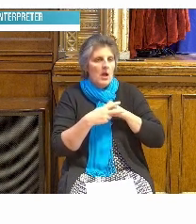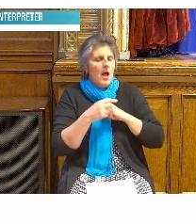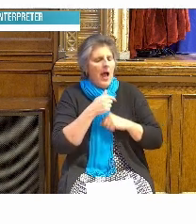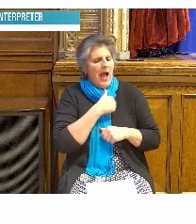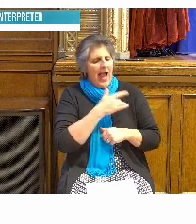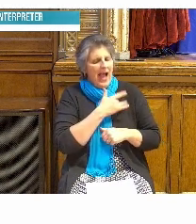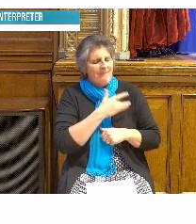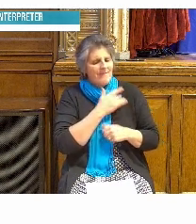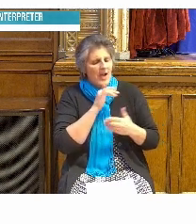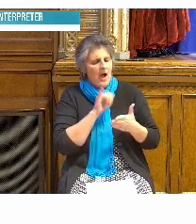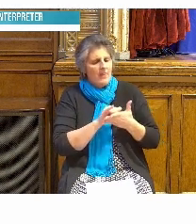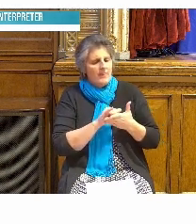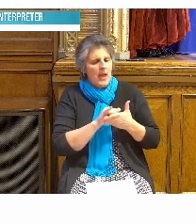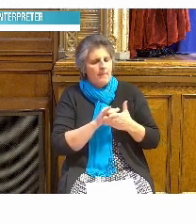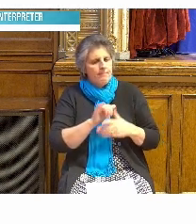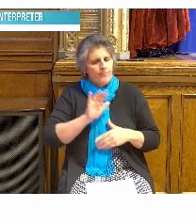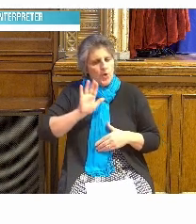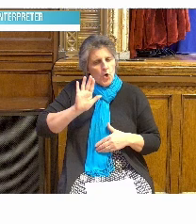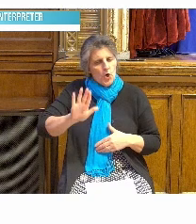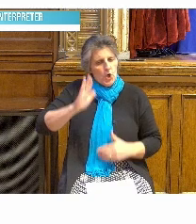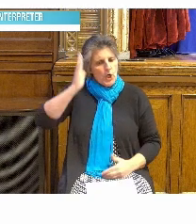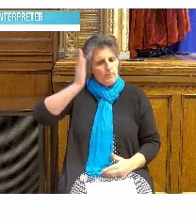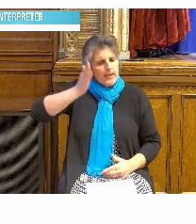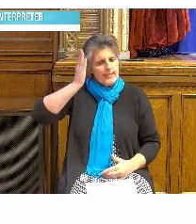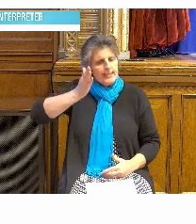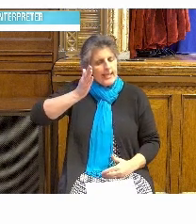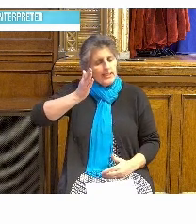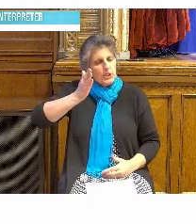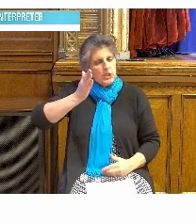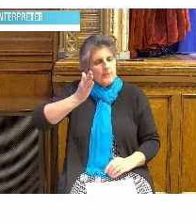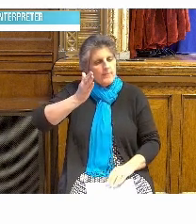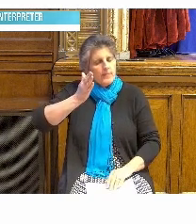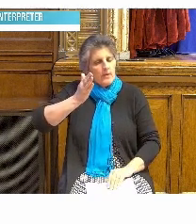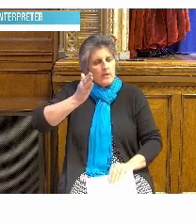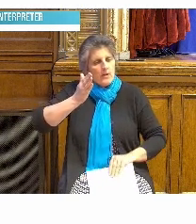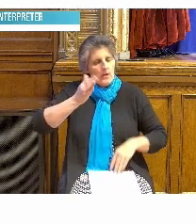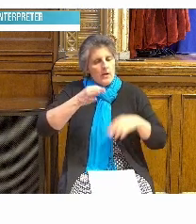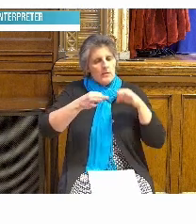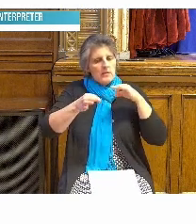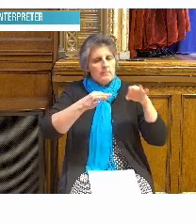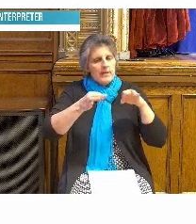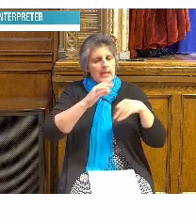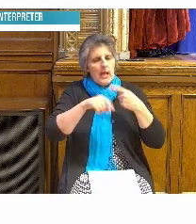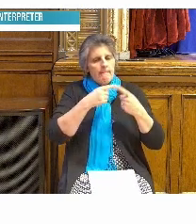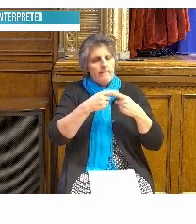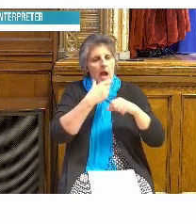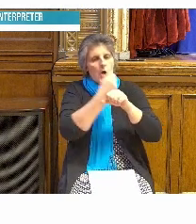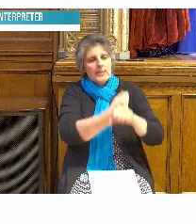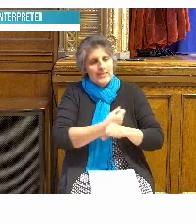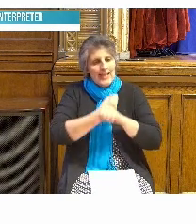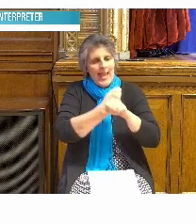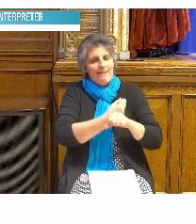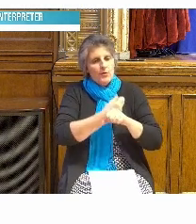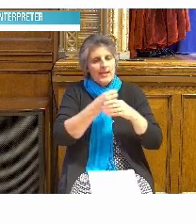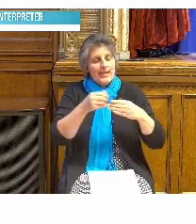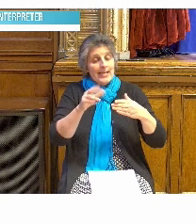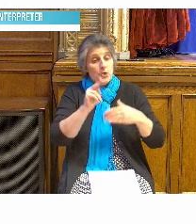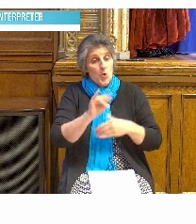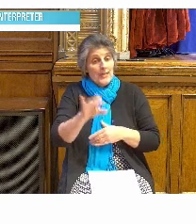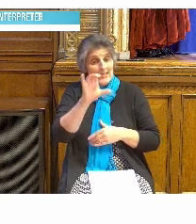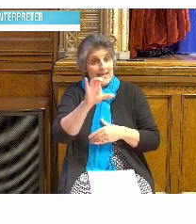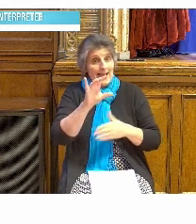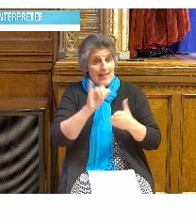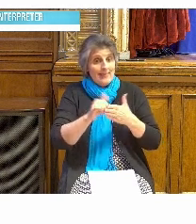felt that her presentation speaking about slavery in New York City, which